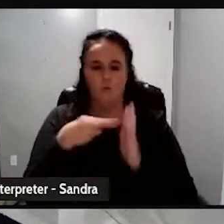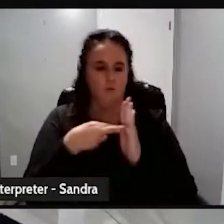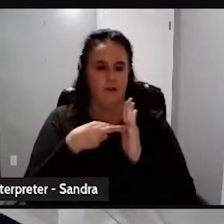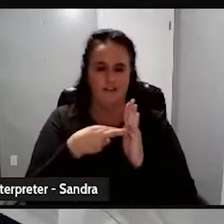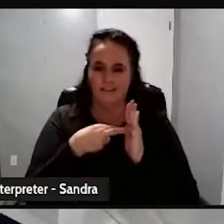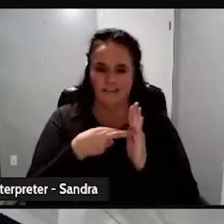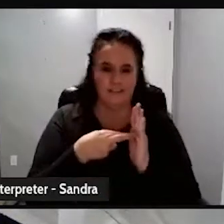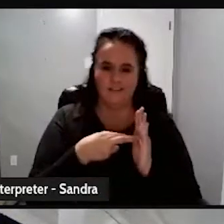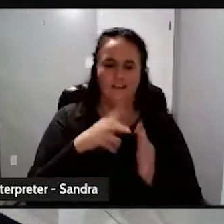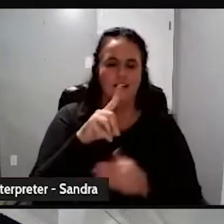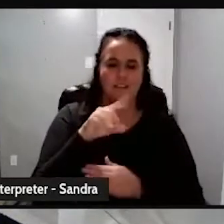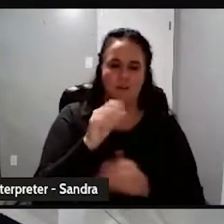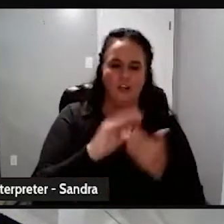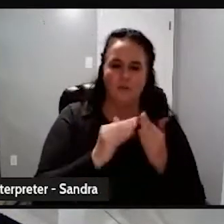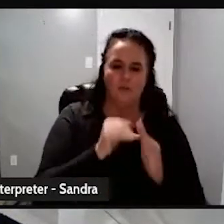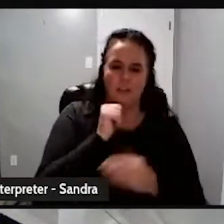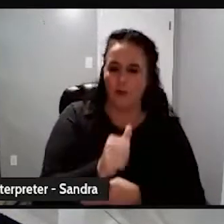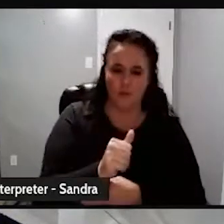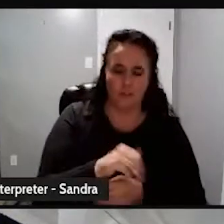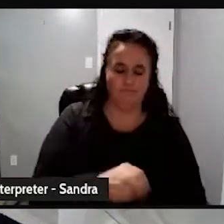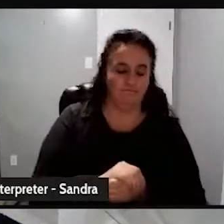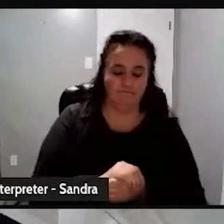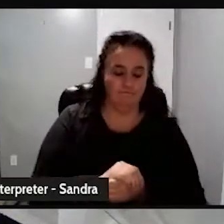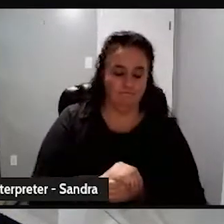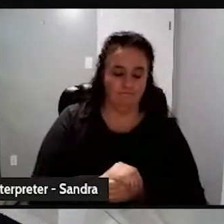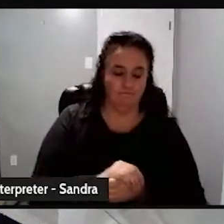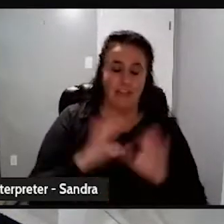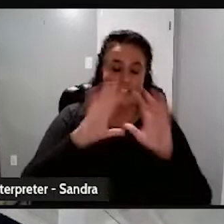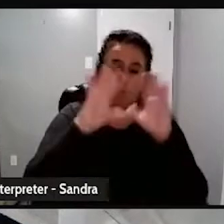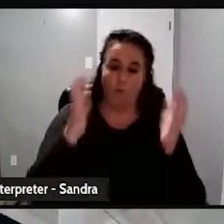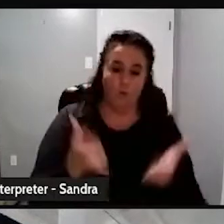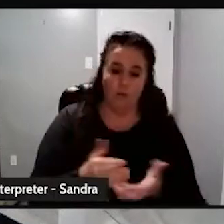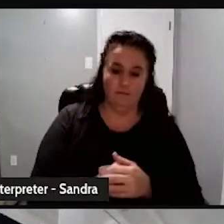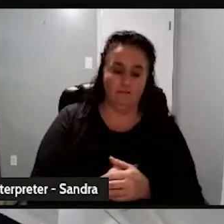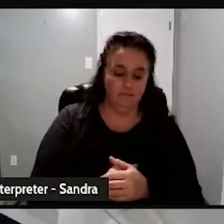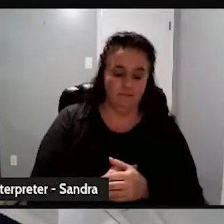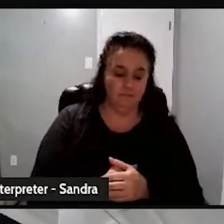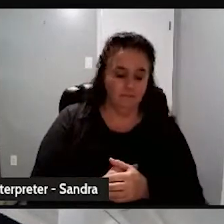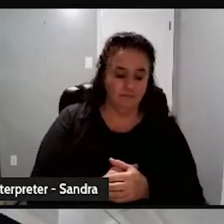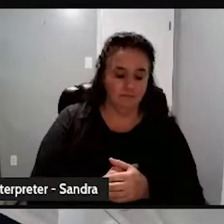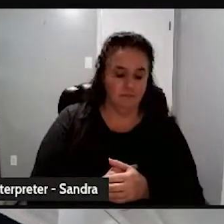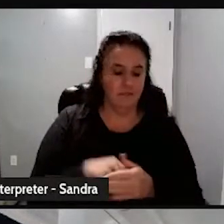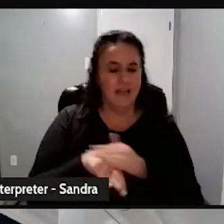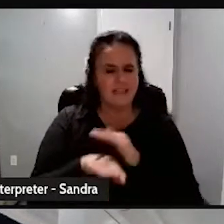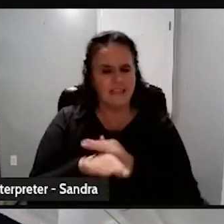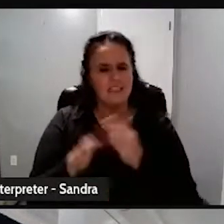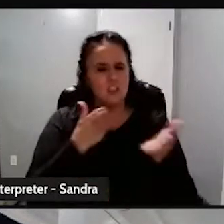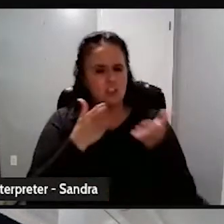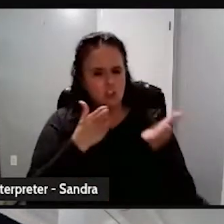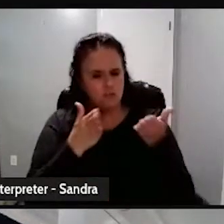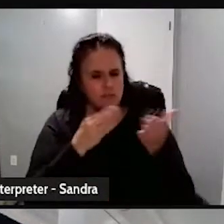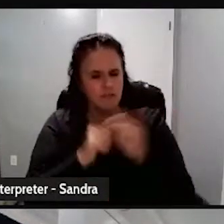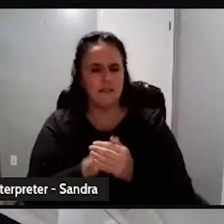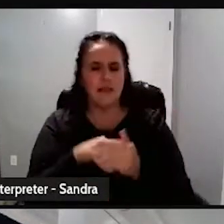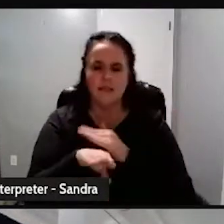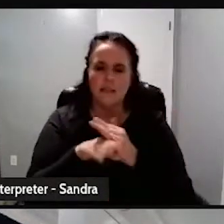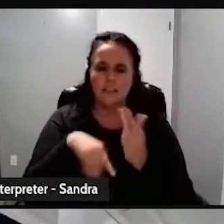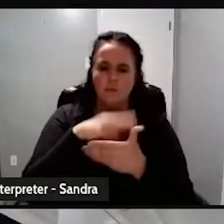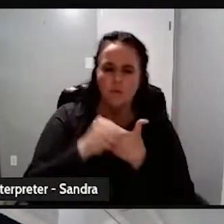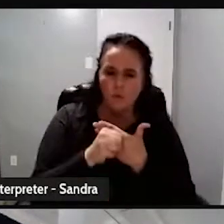community. And that access to services and access to programs is